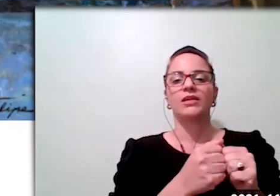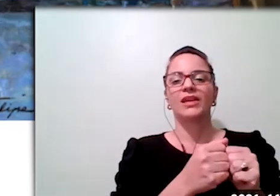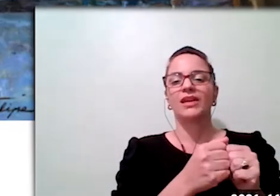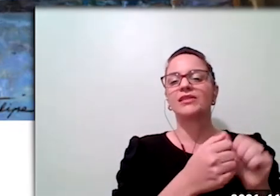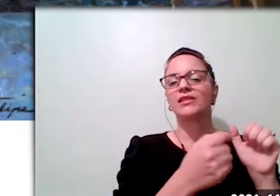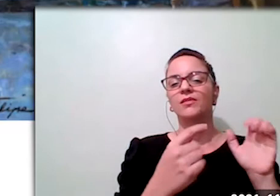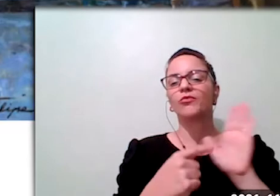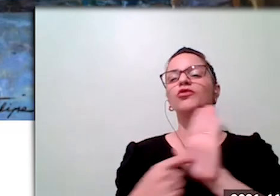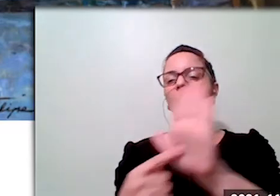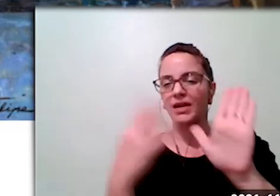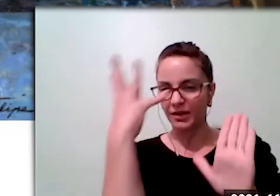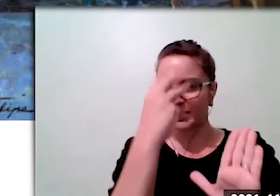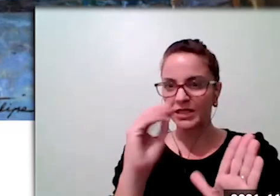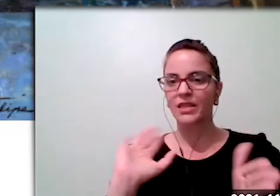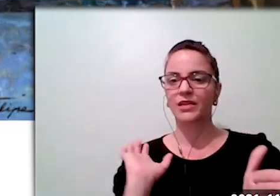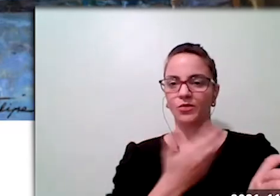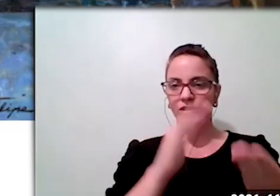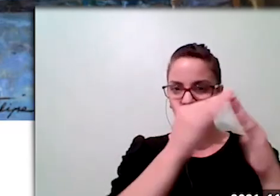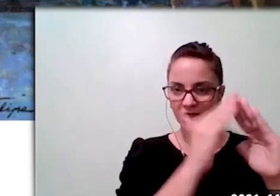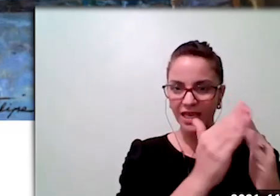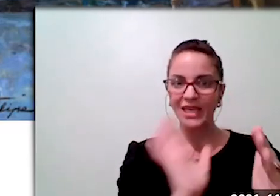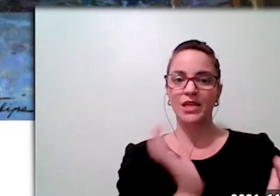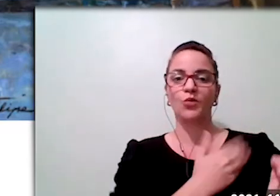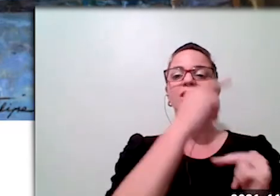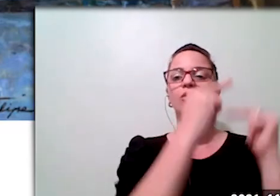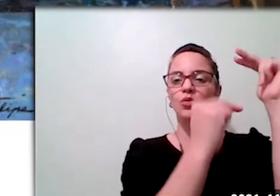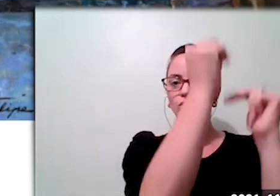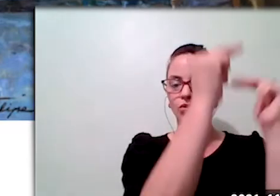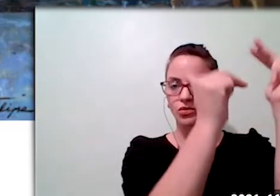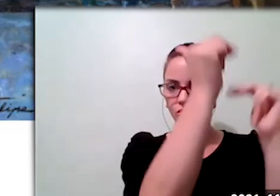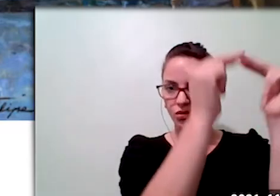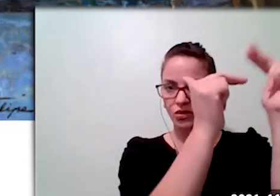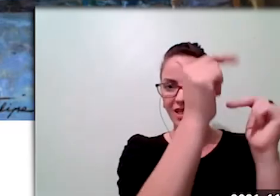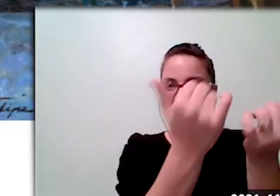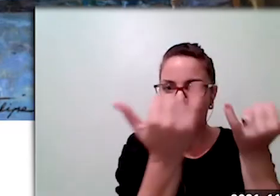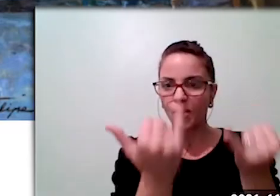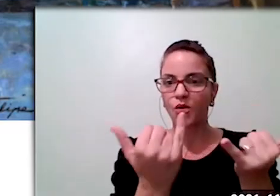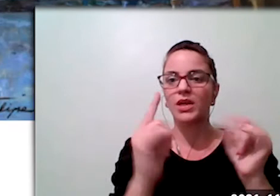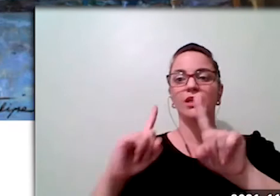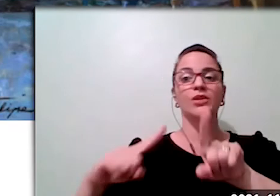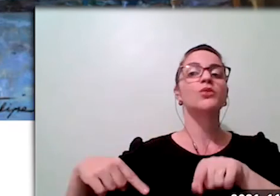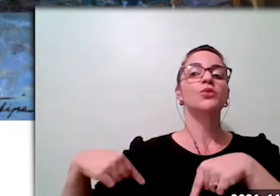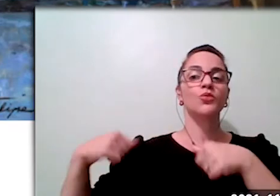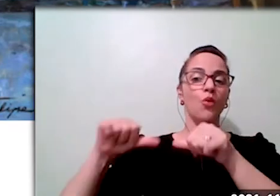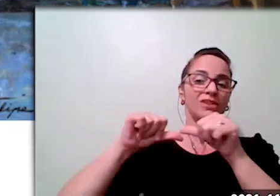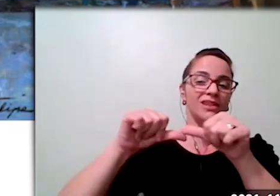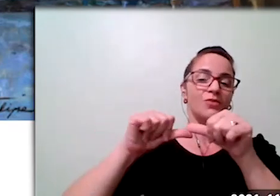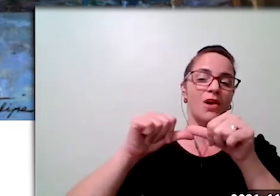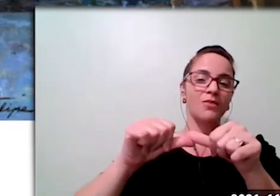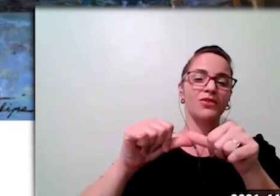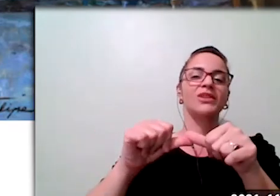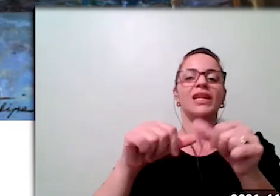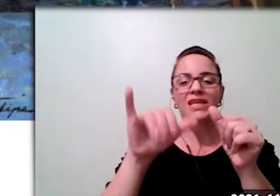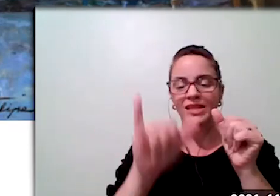as the foundation for the construction of an image that even today continues to characterize the spirit of